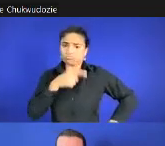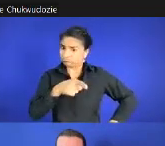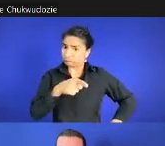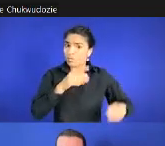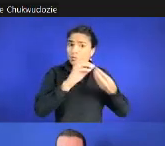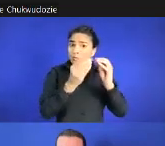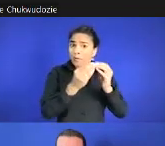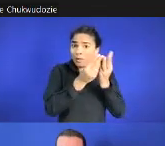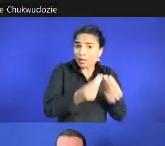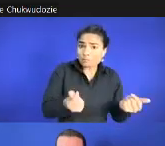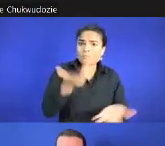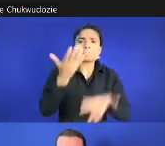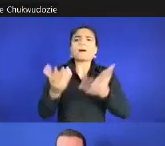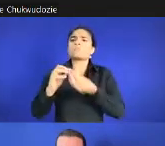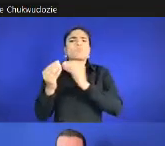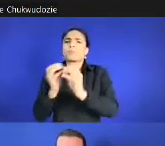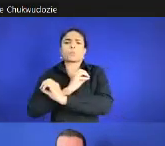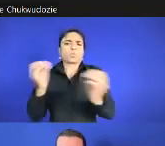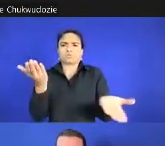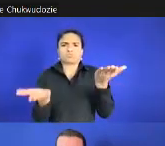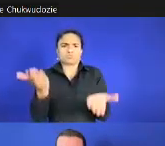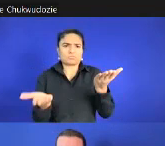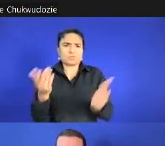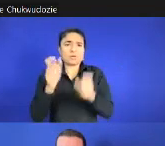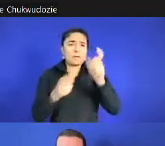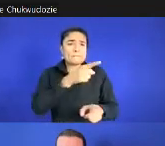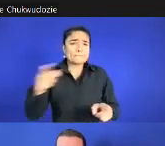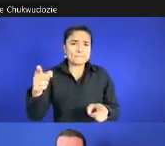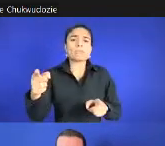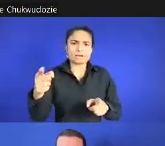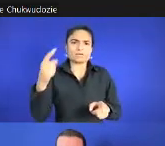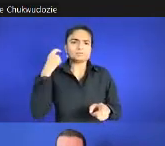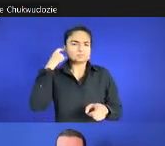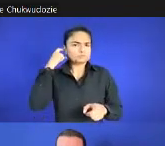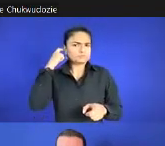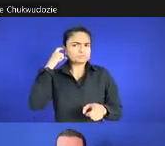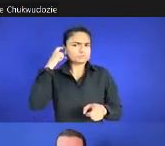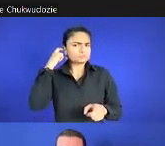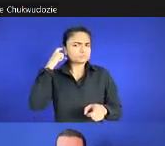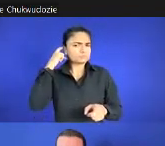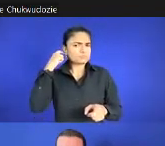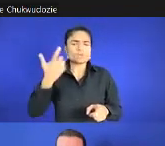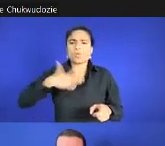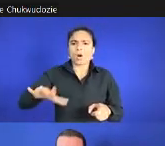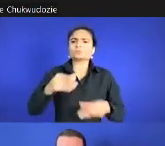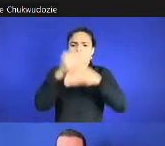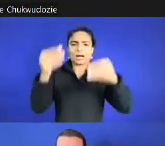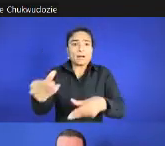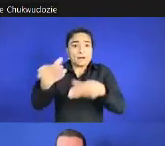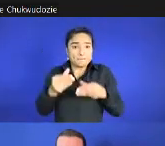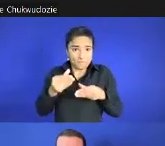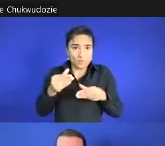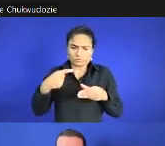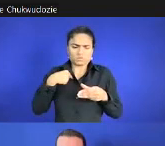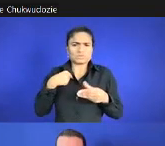an obligation to respond to whoever raised that concern and tell them, oh, sorry, we can't do